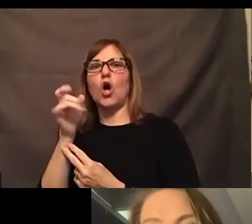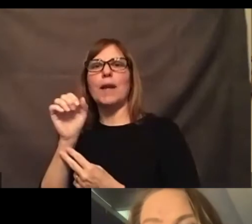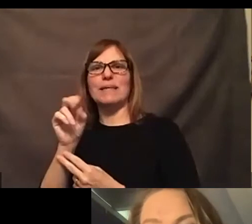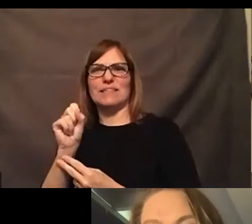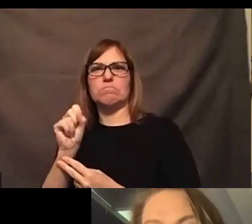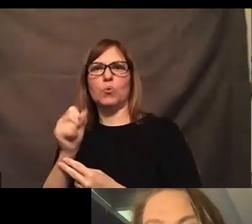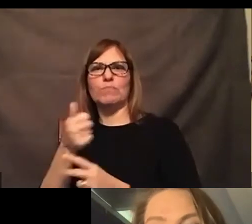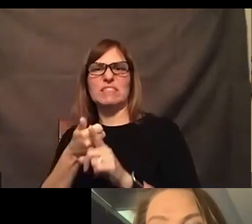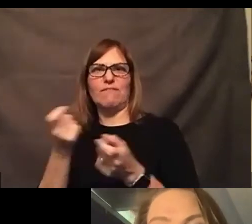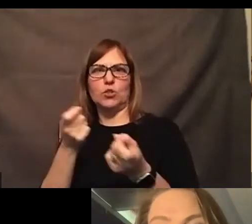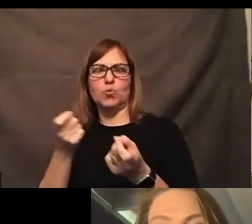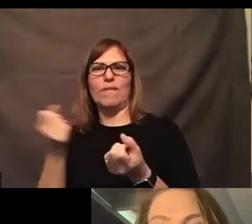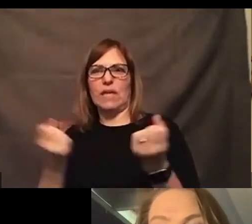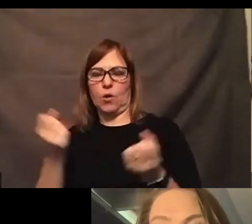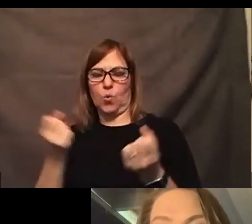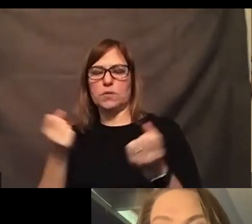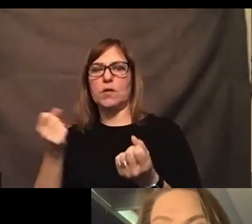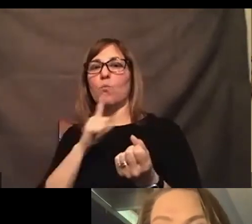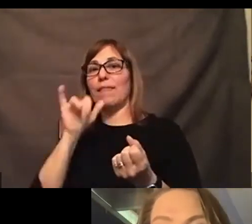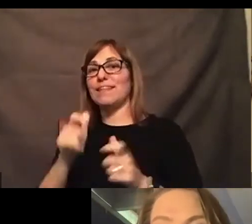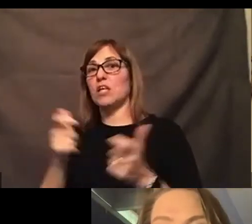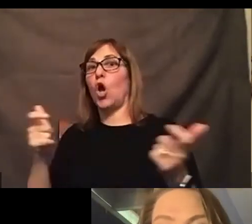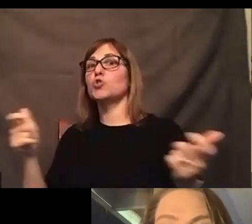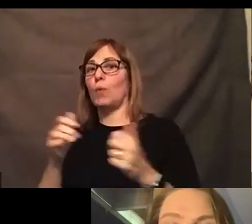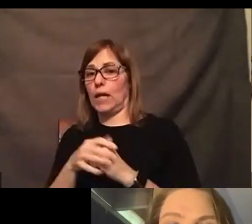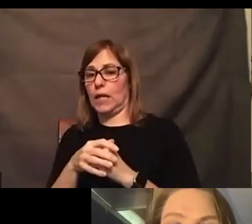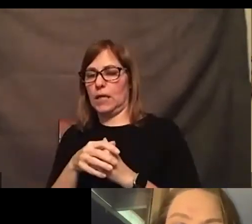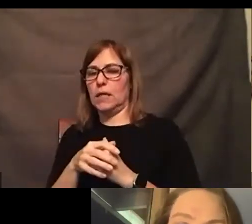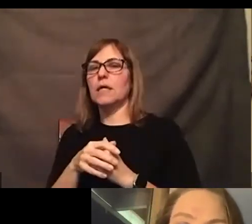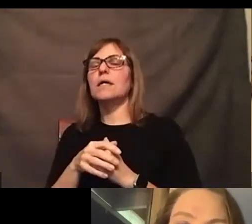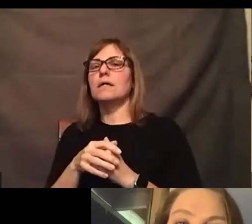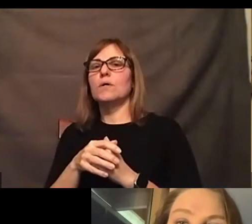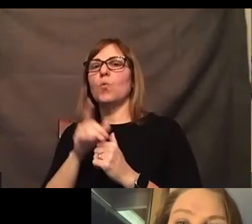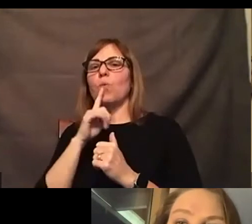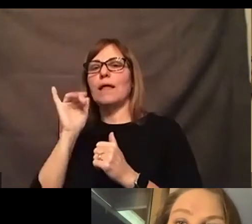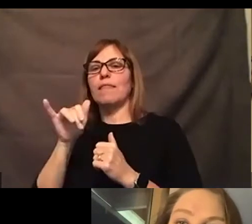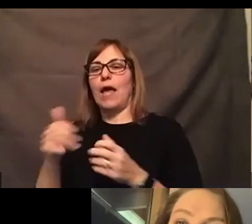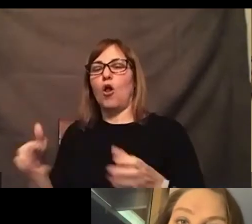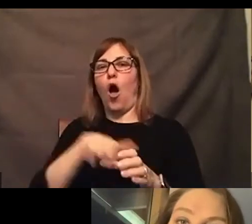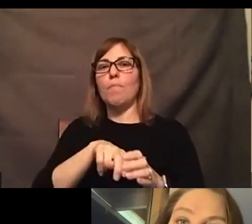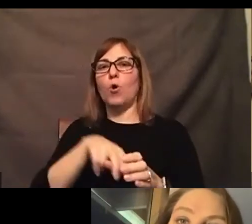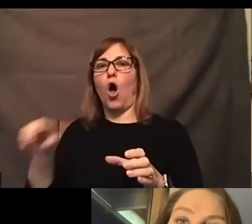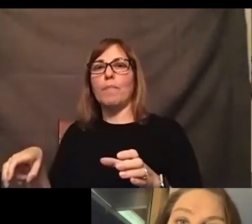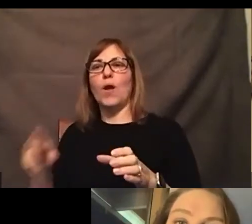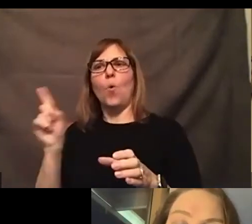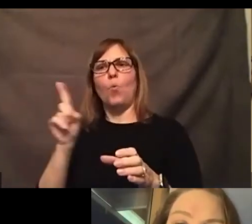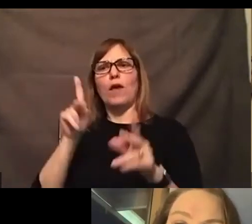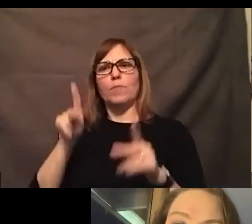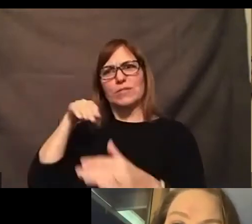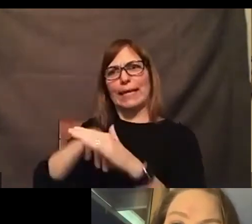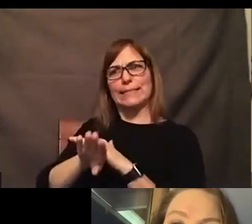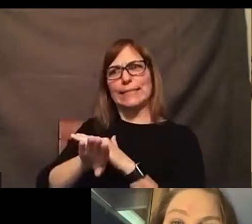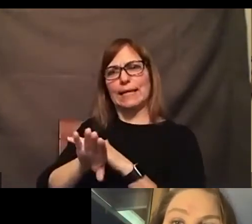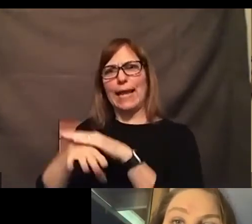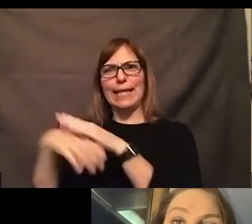even a larger one, is the idea of onboarding and offboarding, where the person gets into the vehicle, where the person gets out of